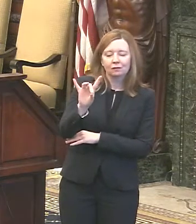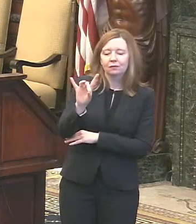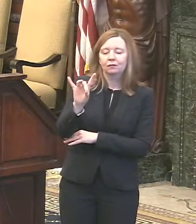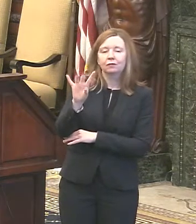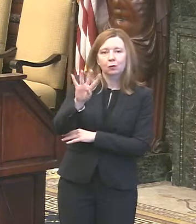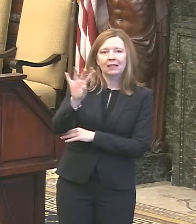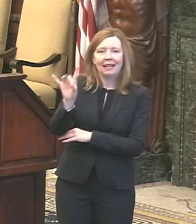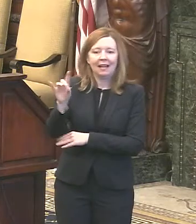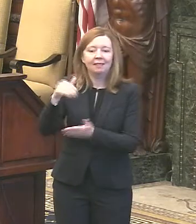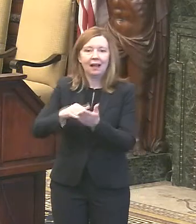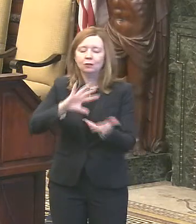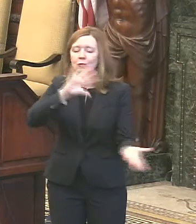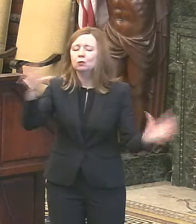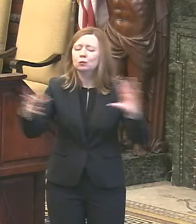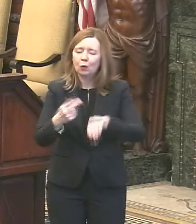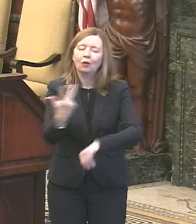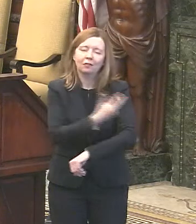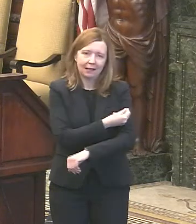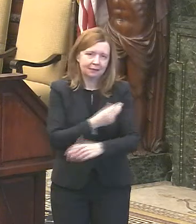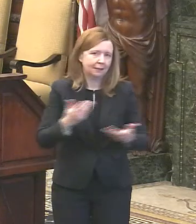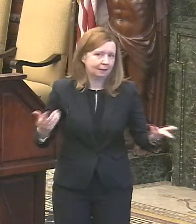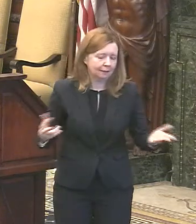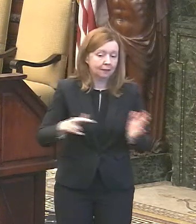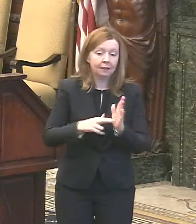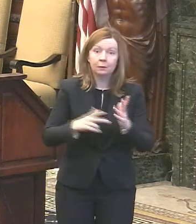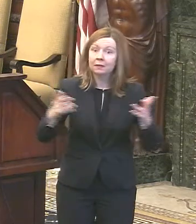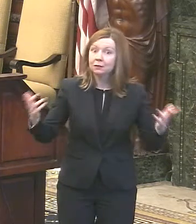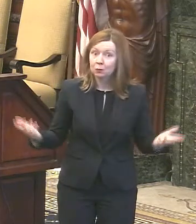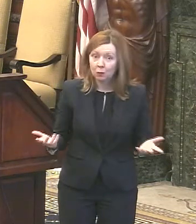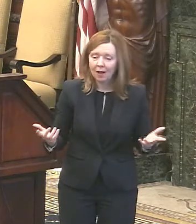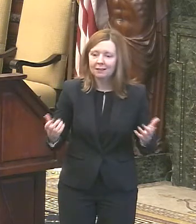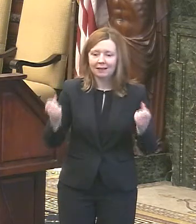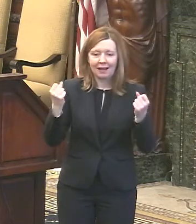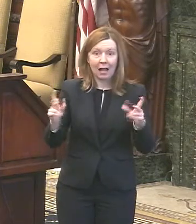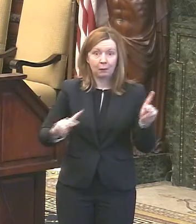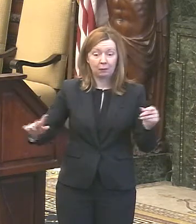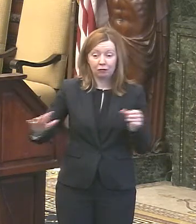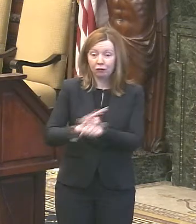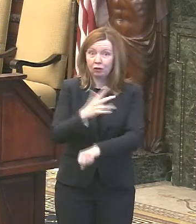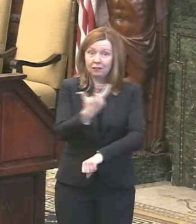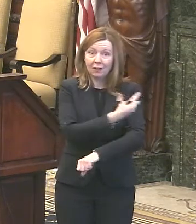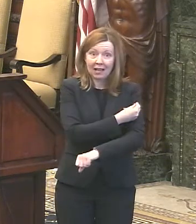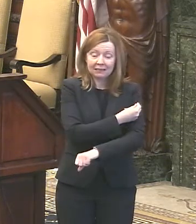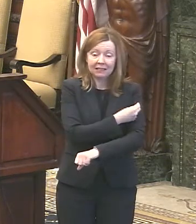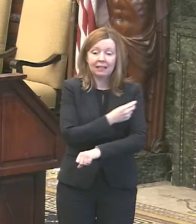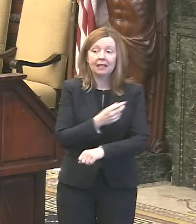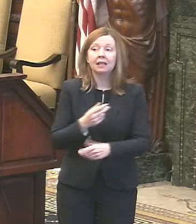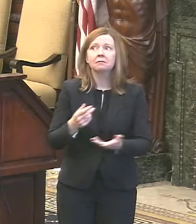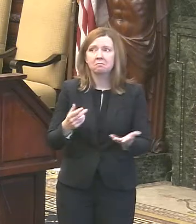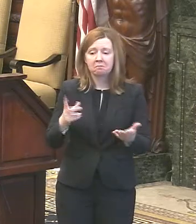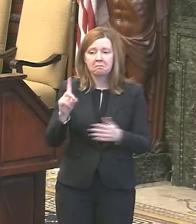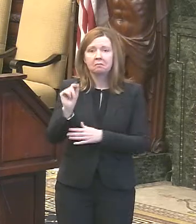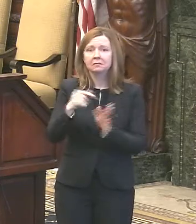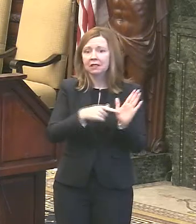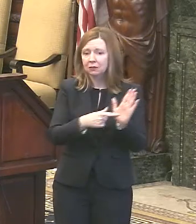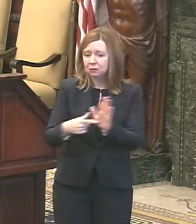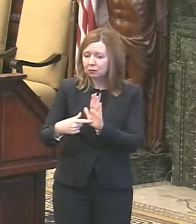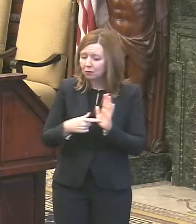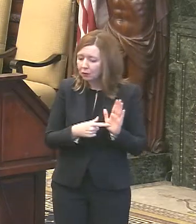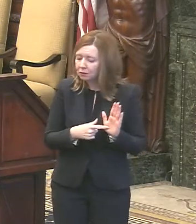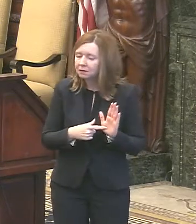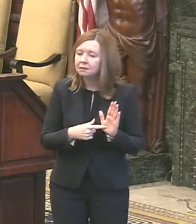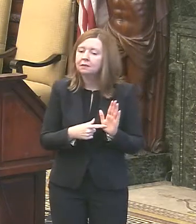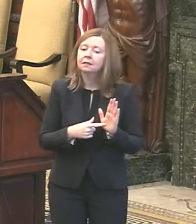vaccinated. What does that translate to as far as what percent of people now are fully vaccinated? The best data source for that is for the Centers for Disease